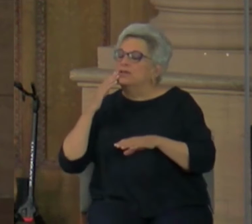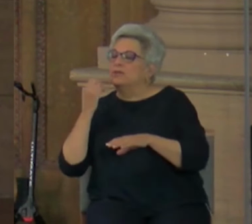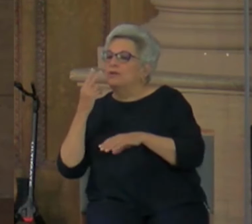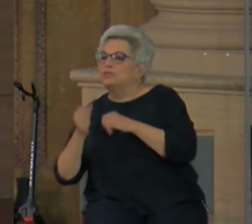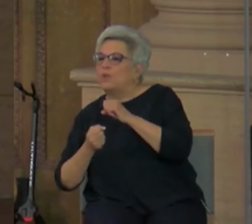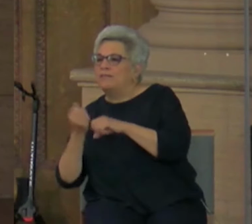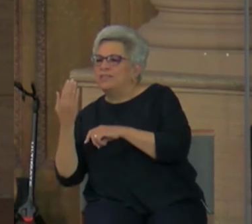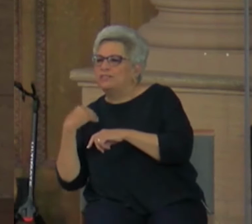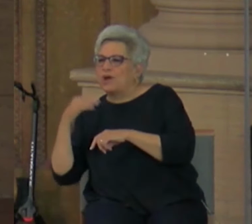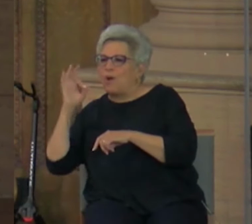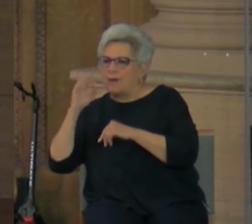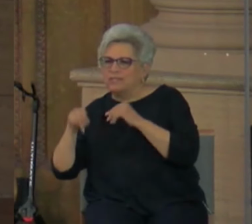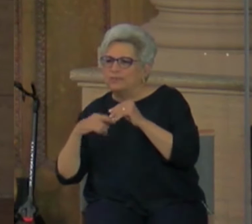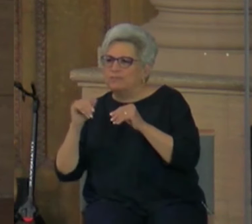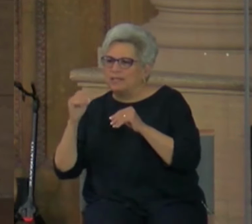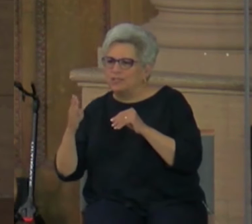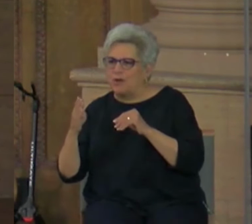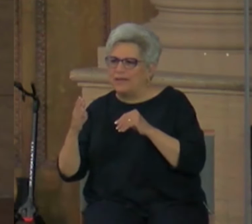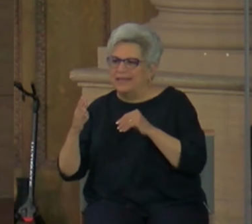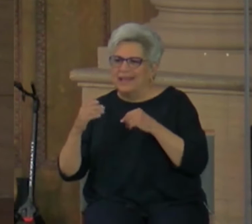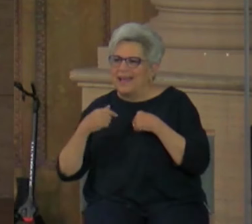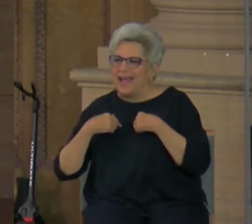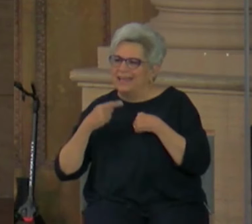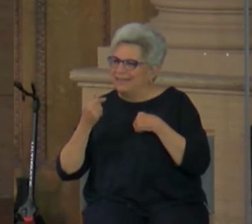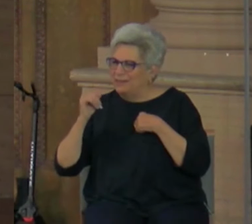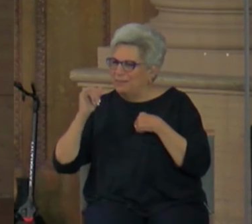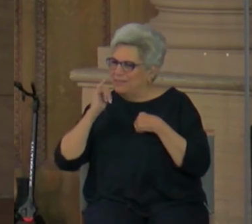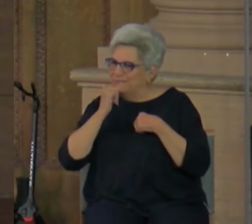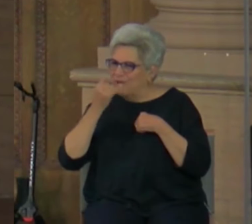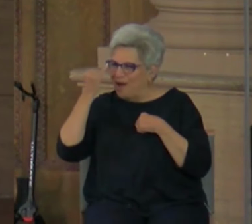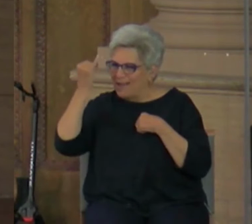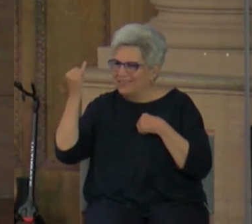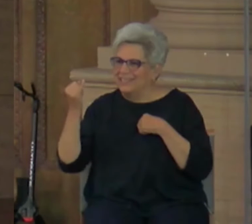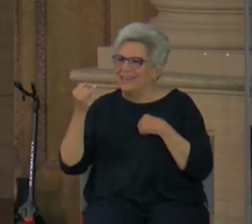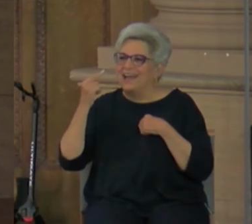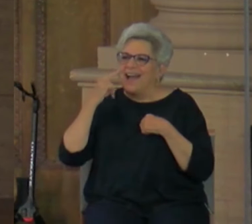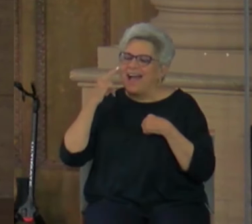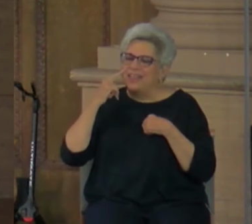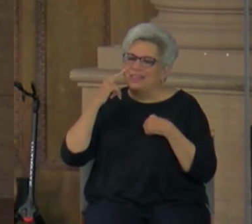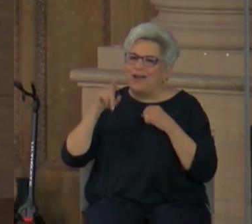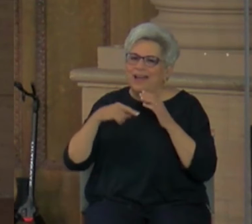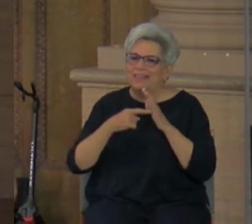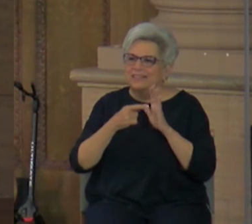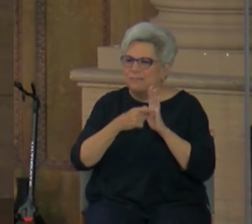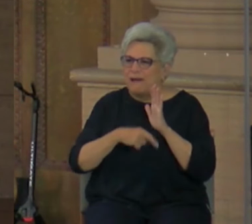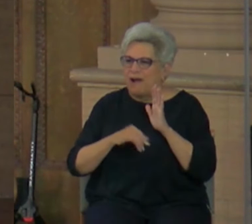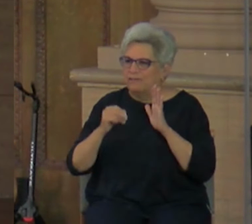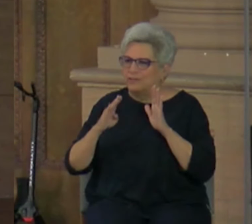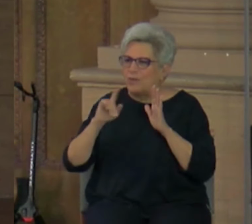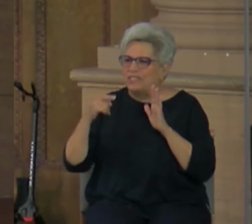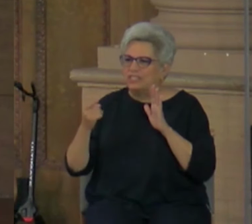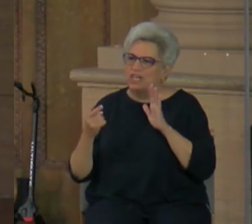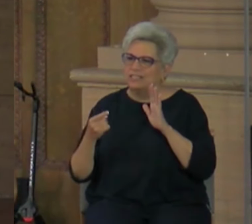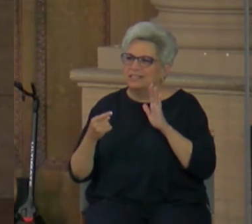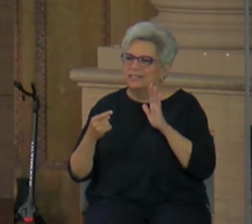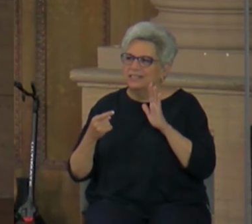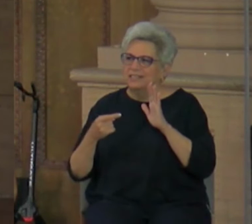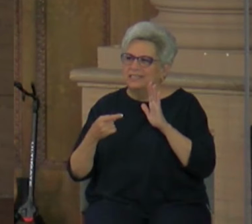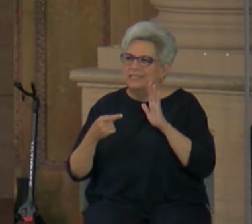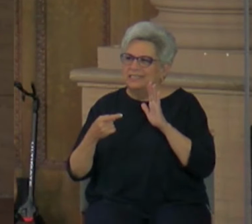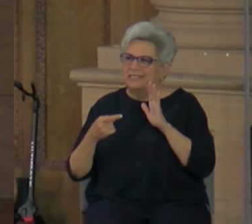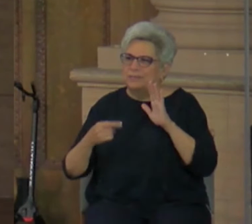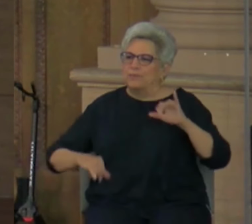through Job, I thought that the thunderings and the lightnings and the storms, these existed just to be a raw display of God's power. That Job complained, he was